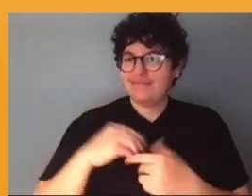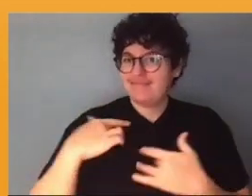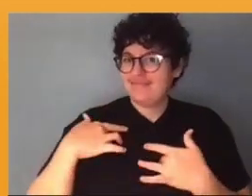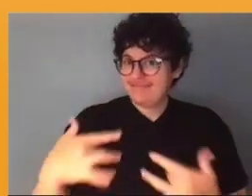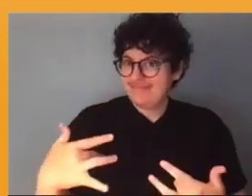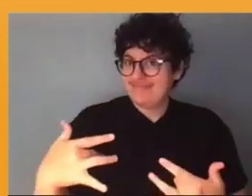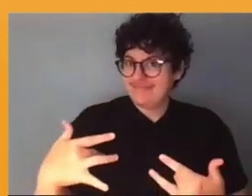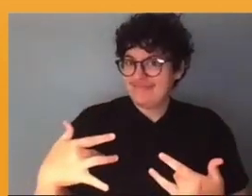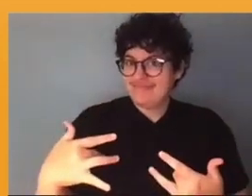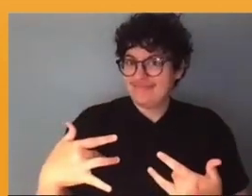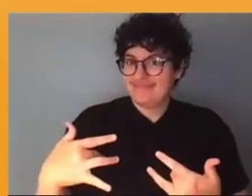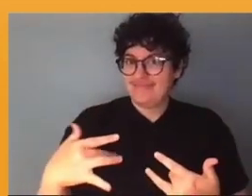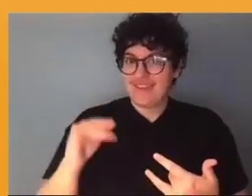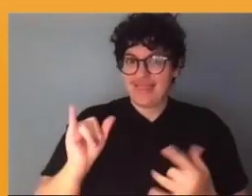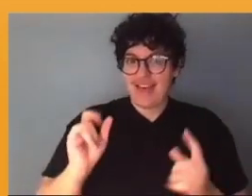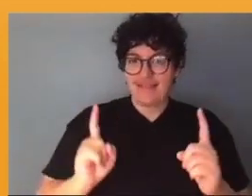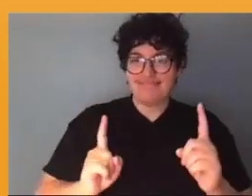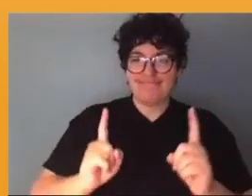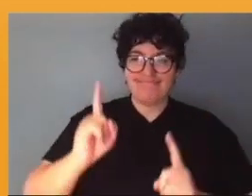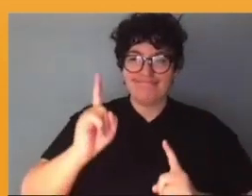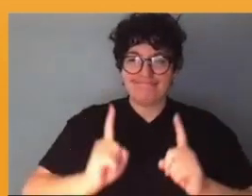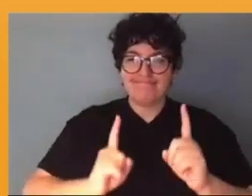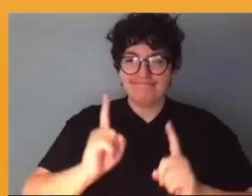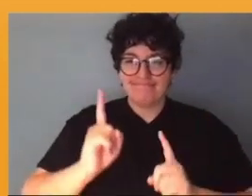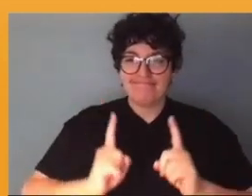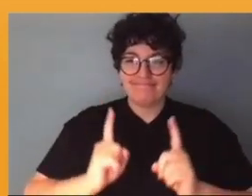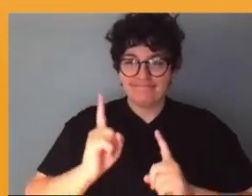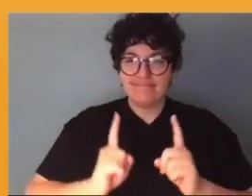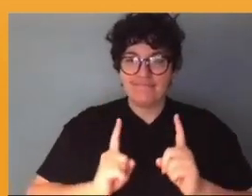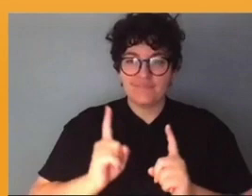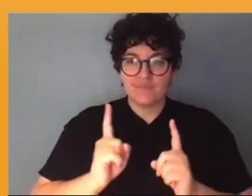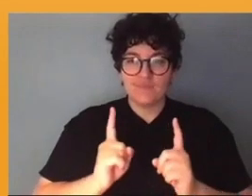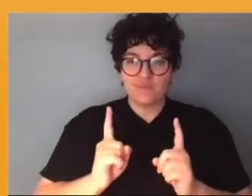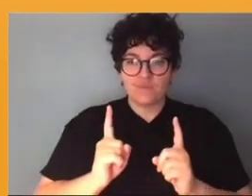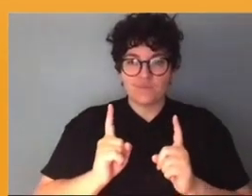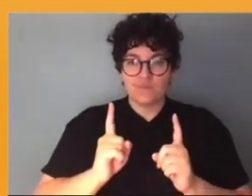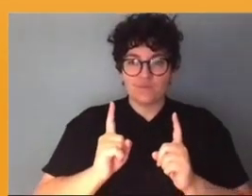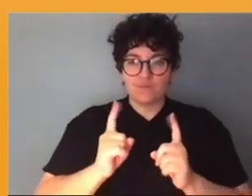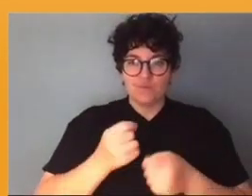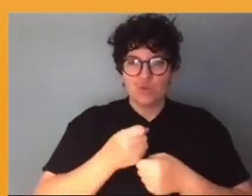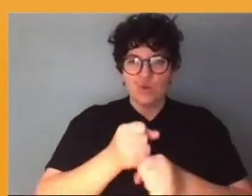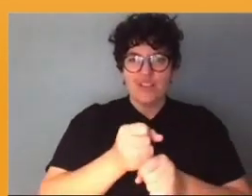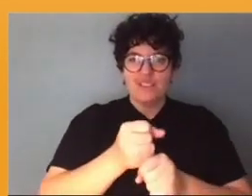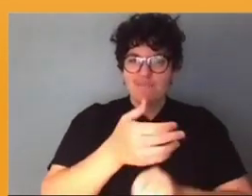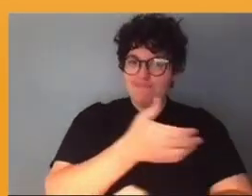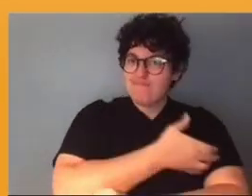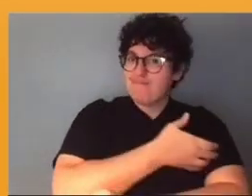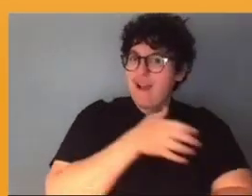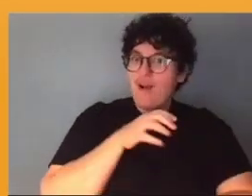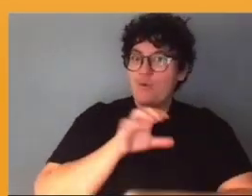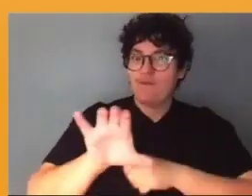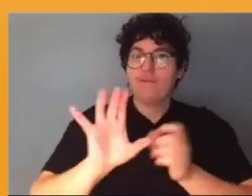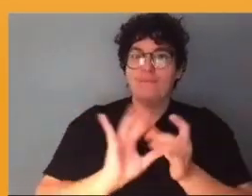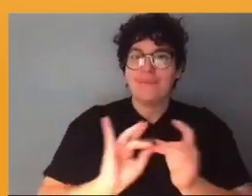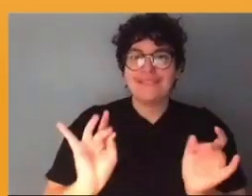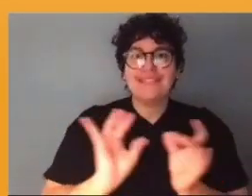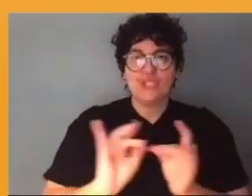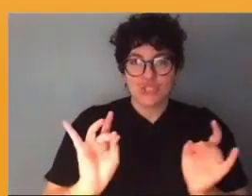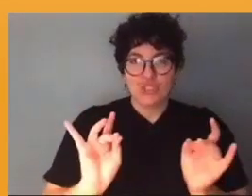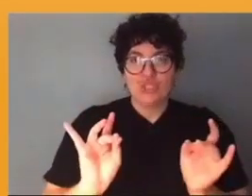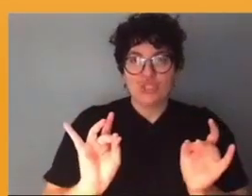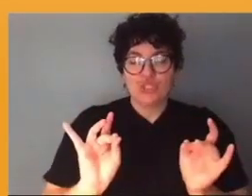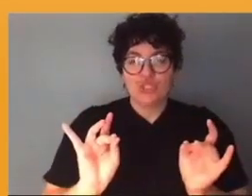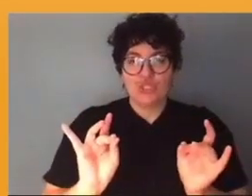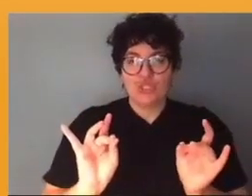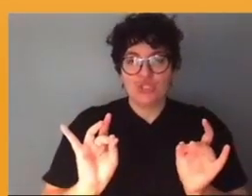that duality in dance brings power to the message and